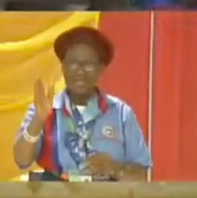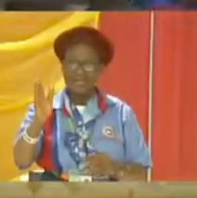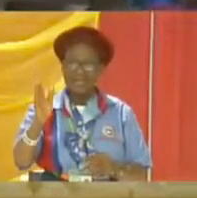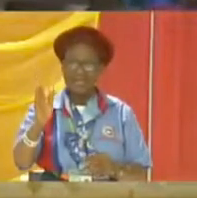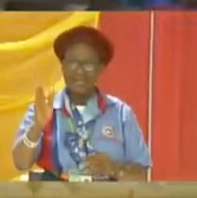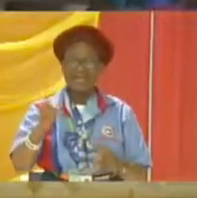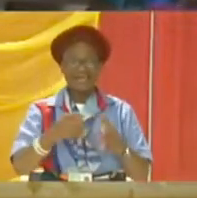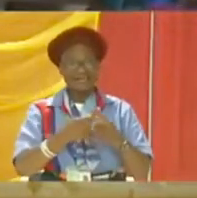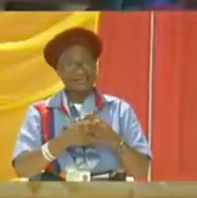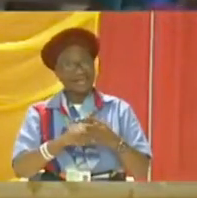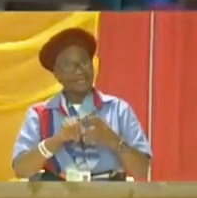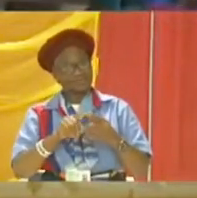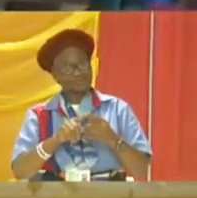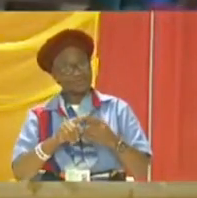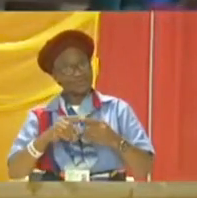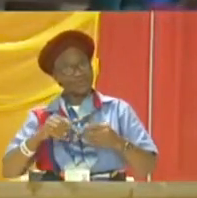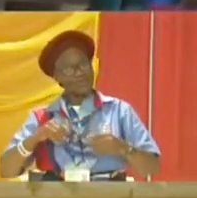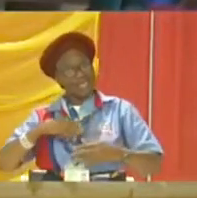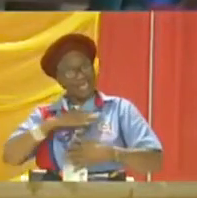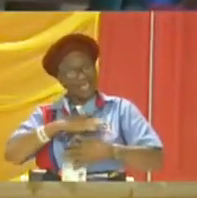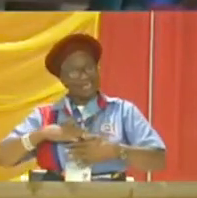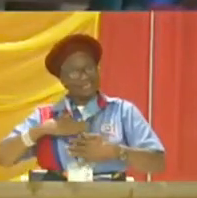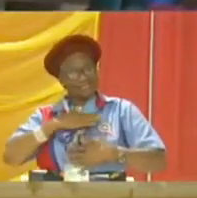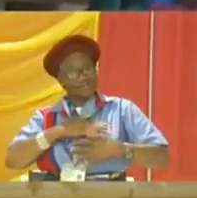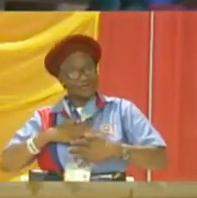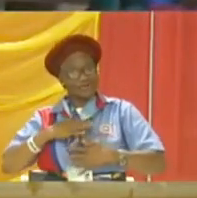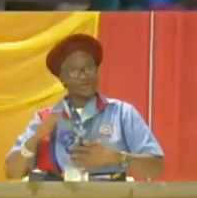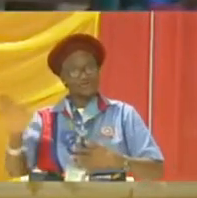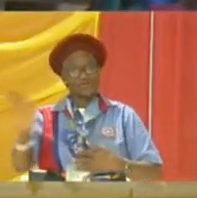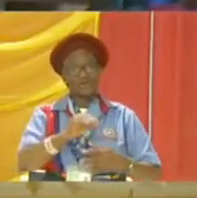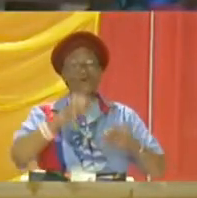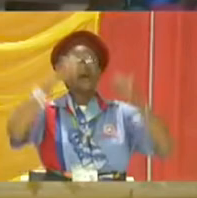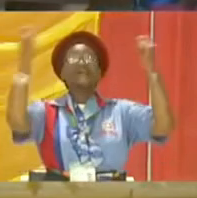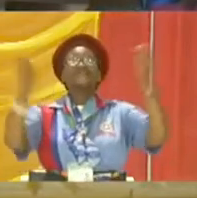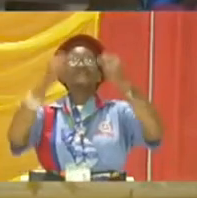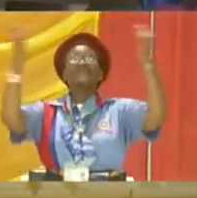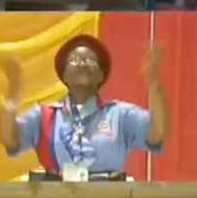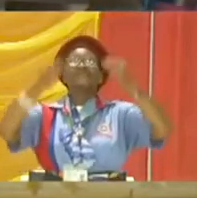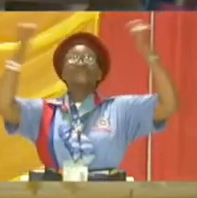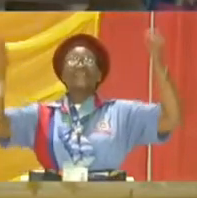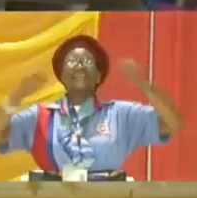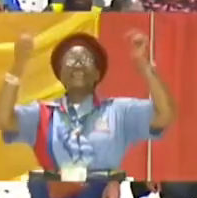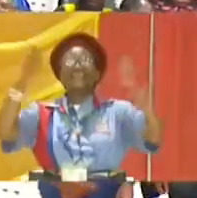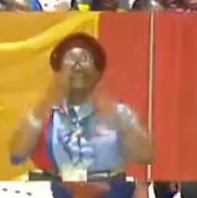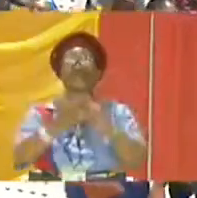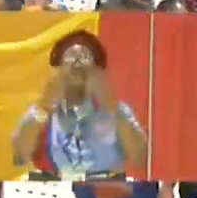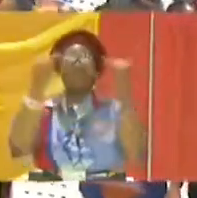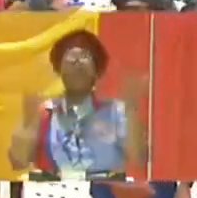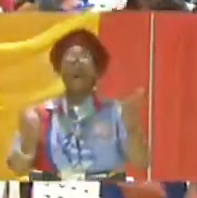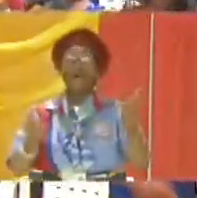begin to enjoy your jubilee from now on, shout hallelujah.